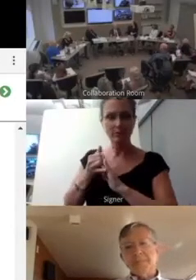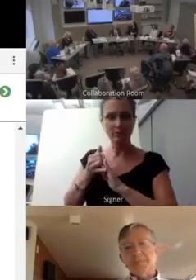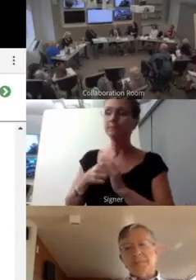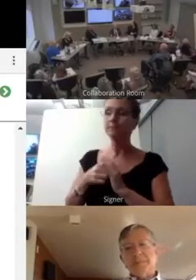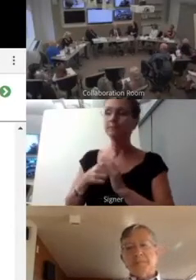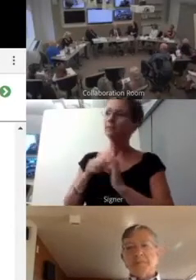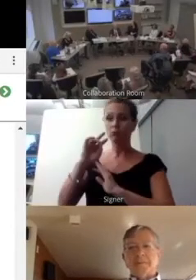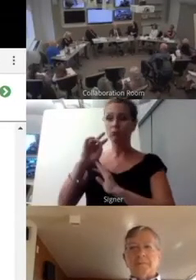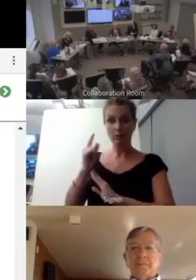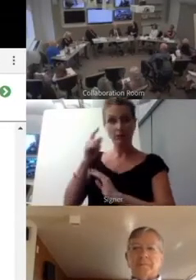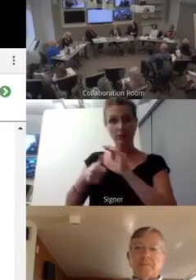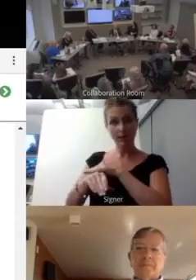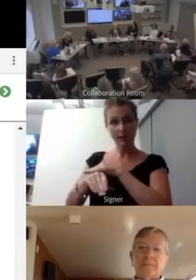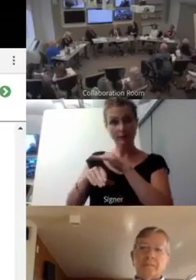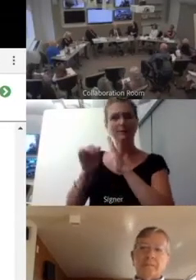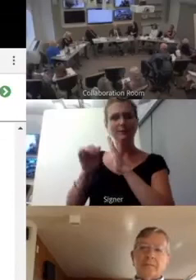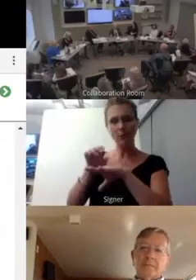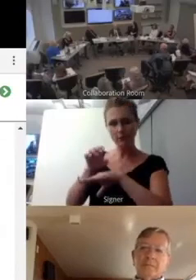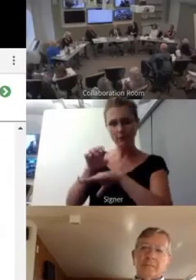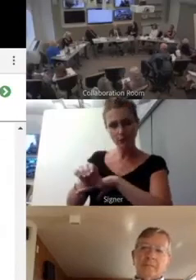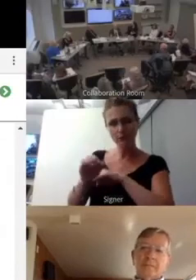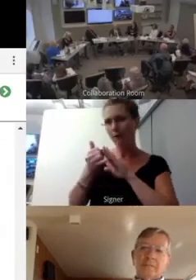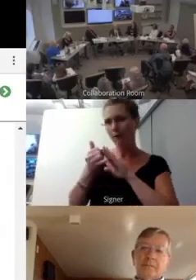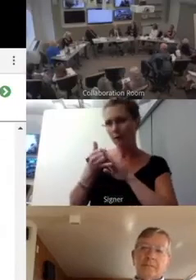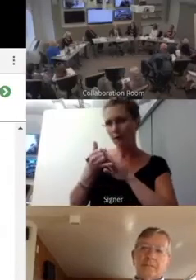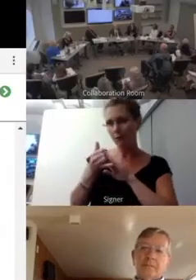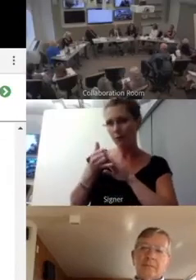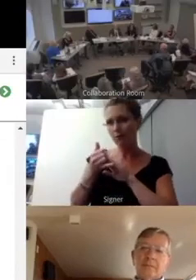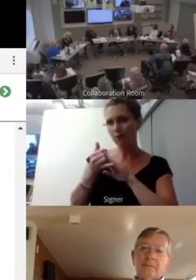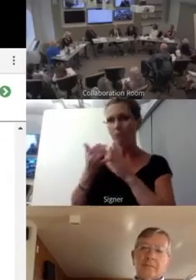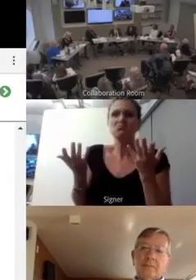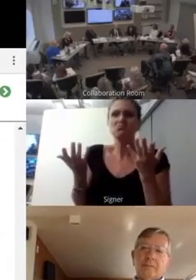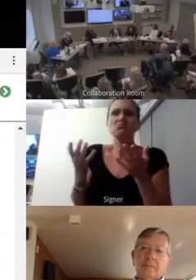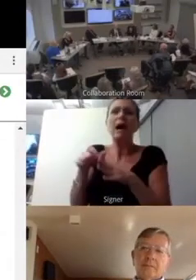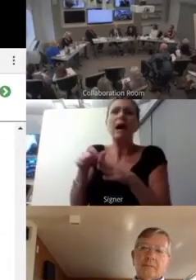enforced, and how does it work? Hi.